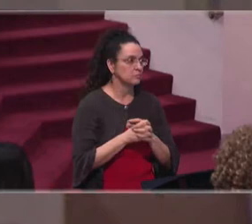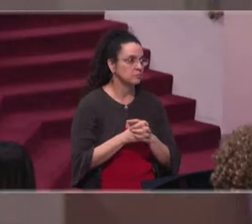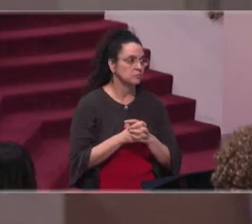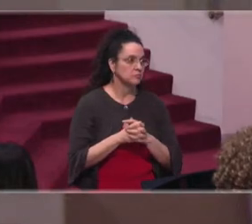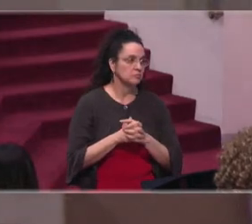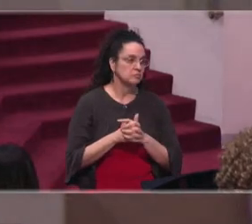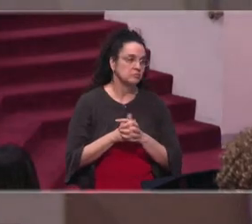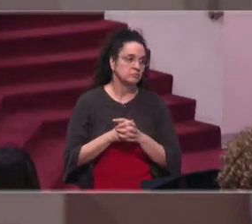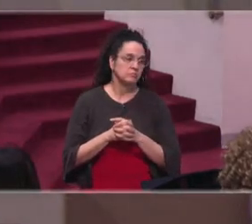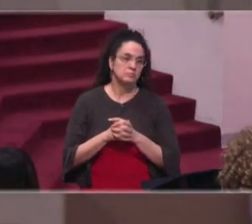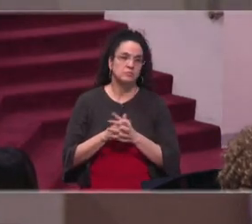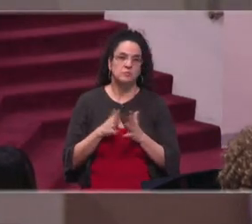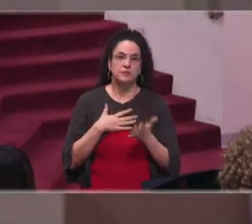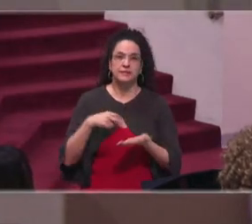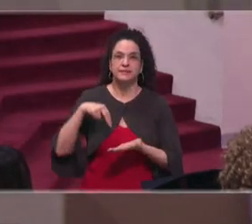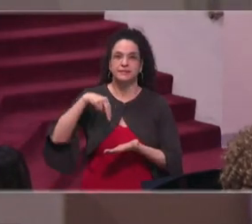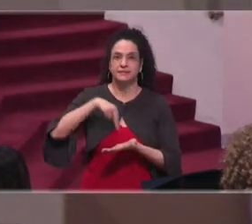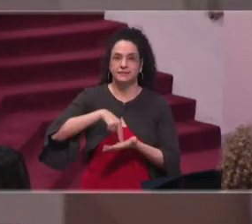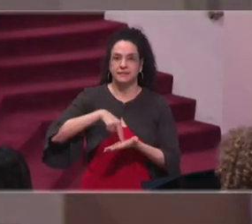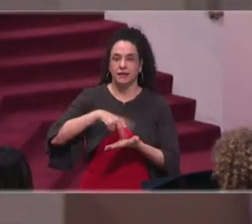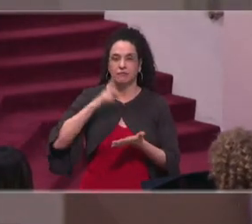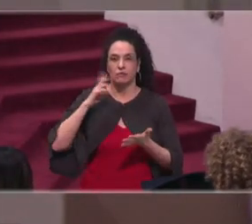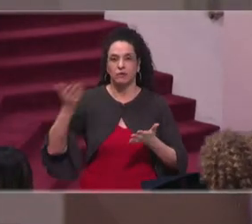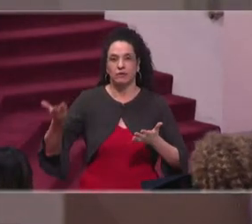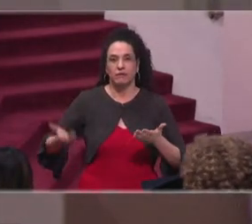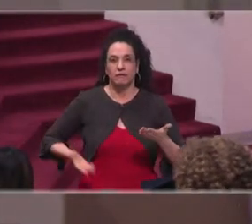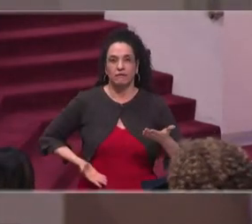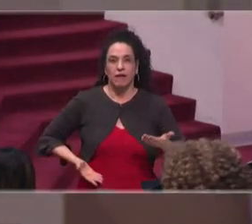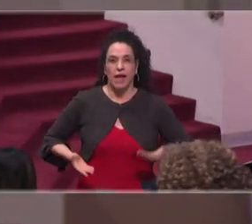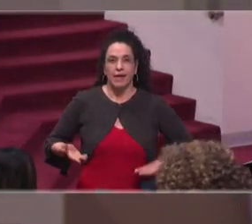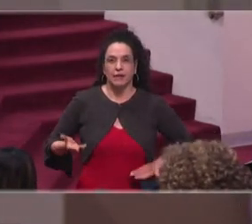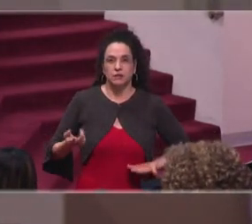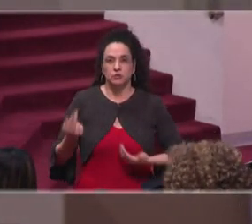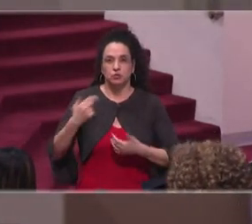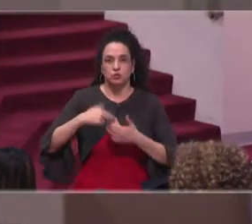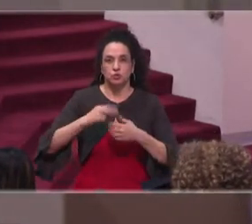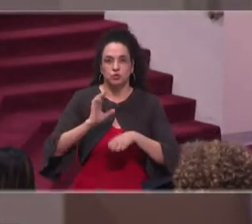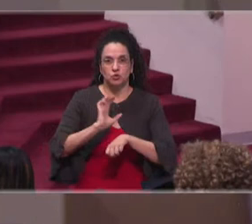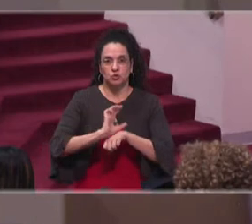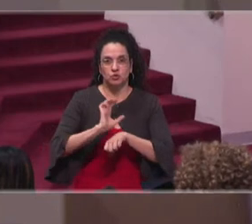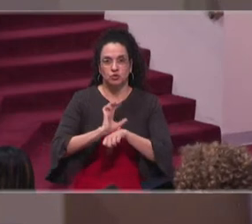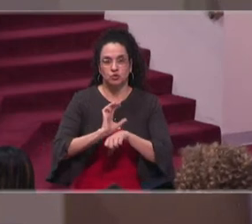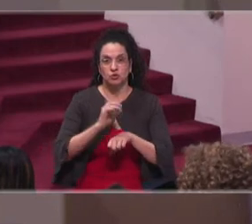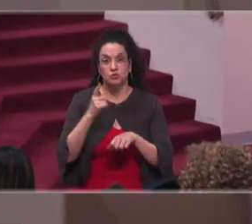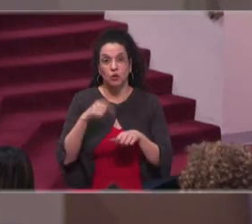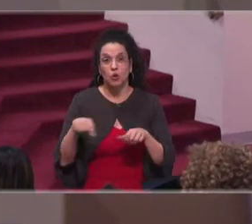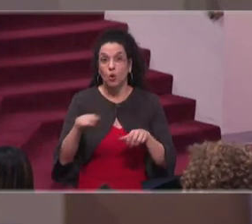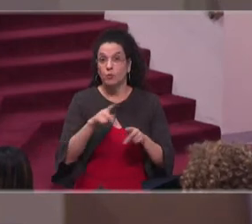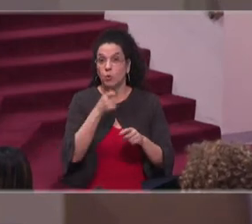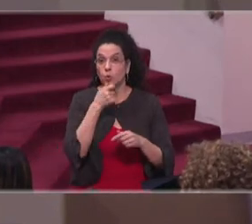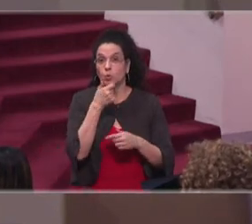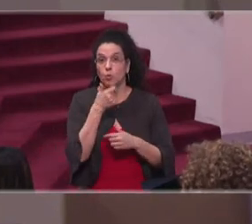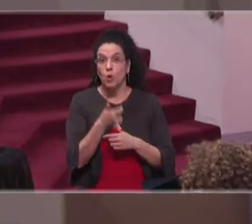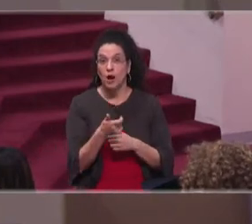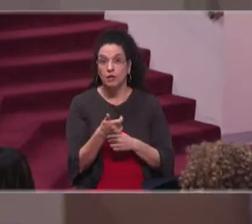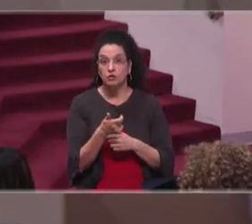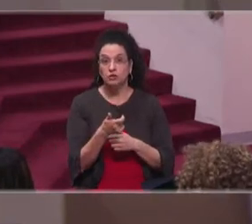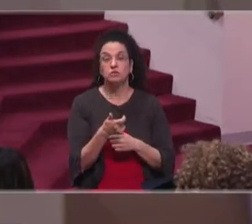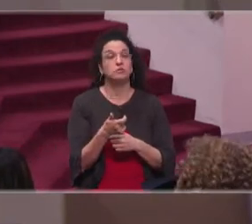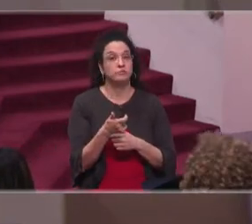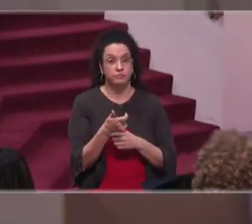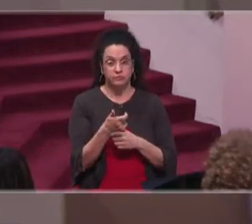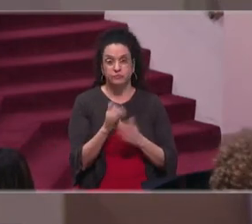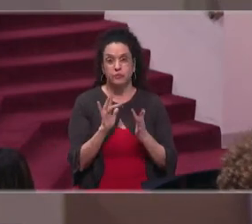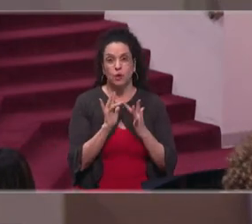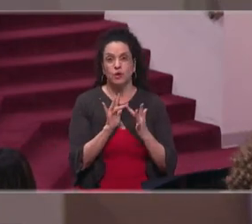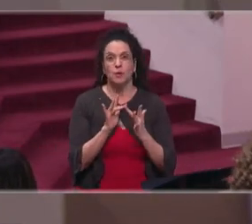Please stand for the invitation. I want to extend, for those in our cyber worship space, I want to extend the invitation to Christian discipleship